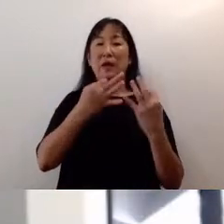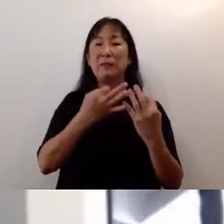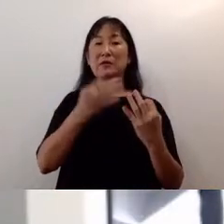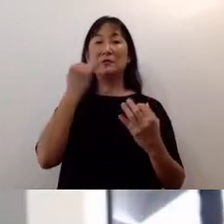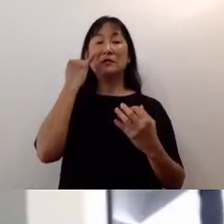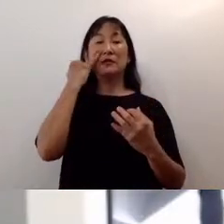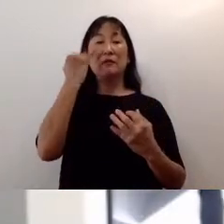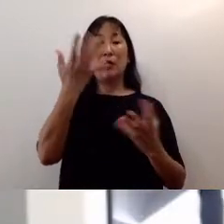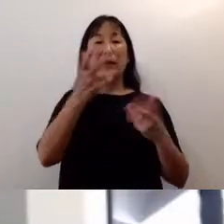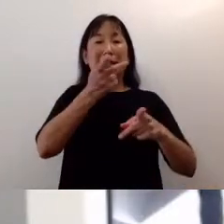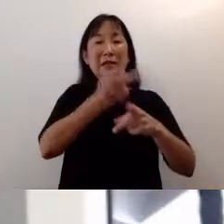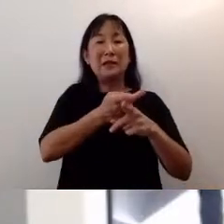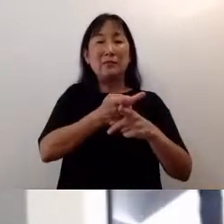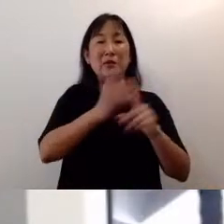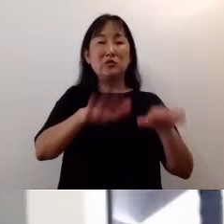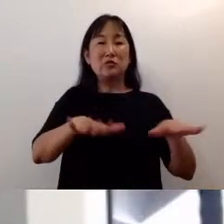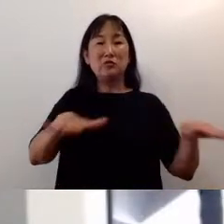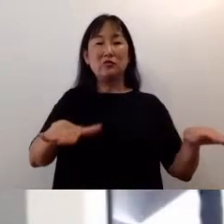home and